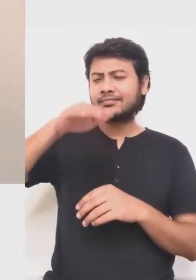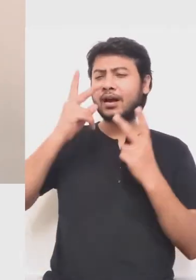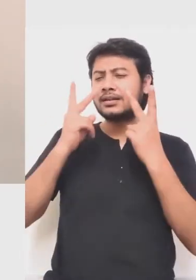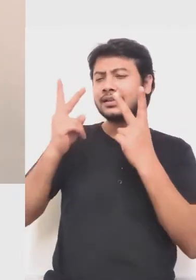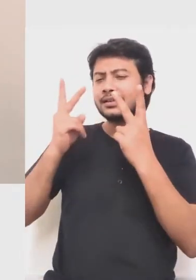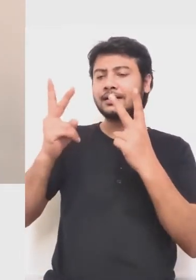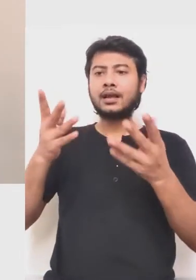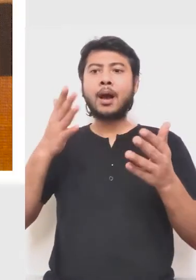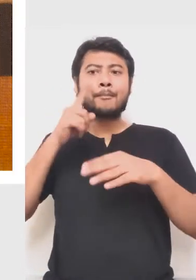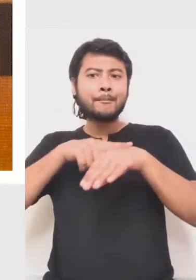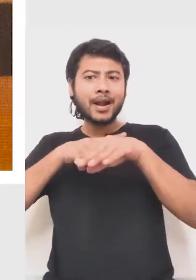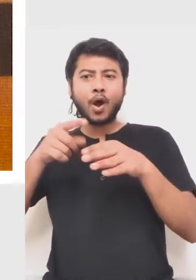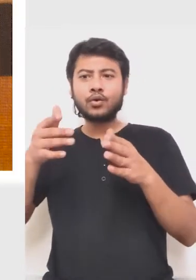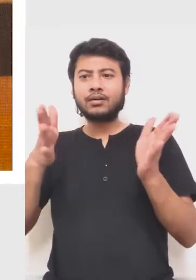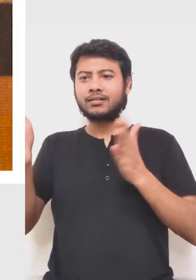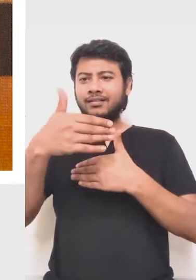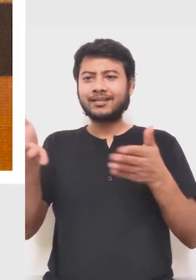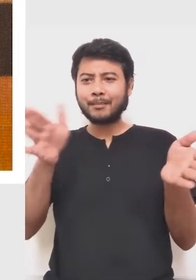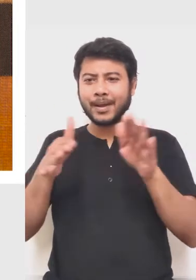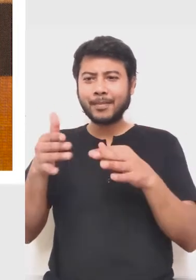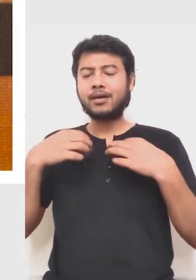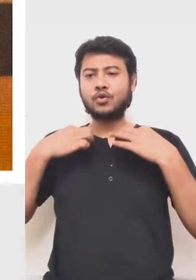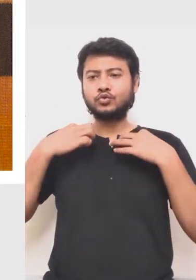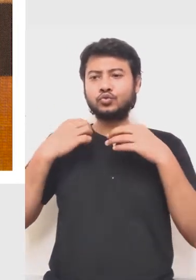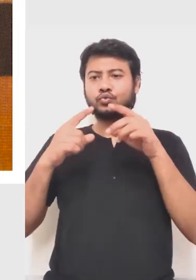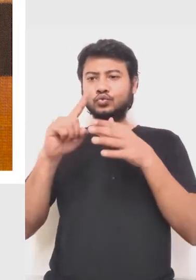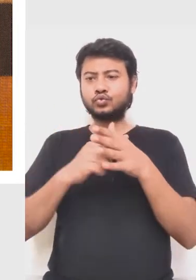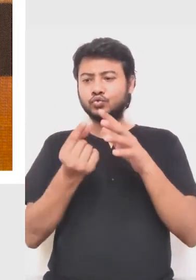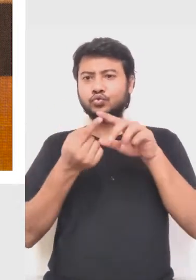had a formative impact on his work.